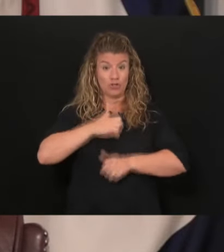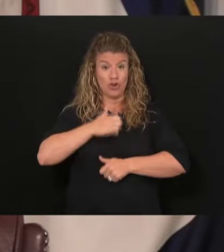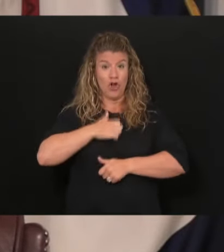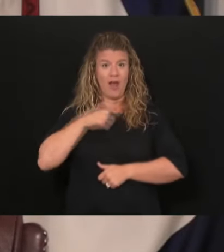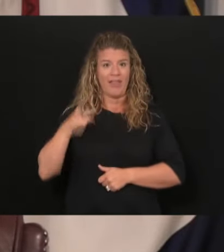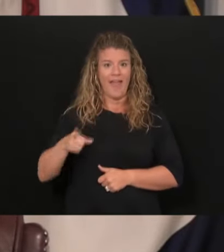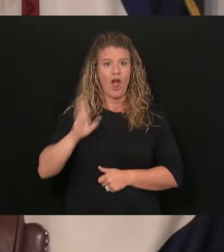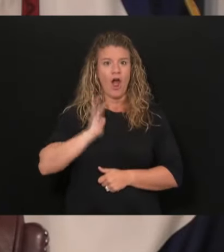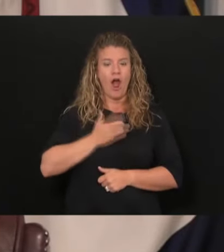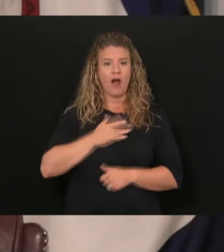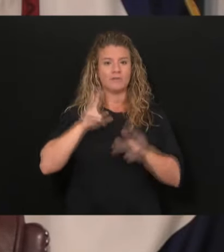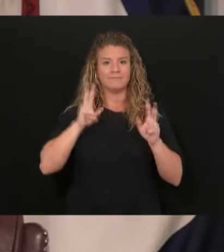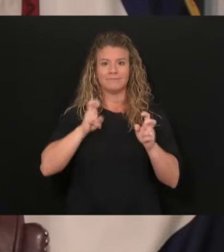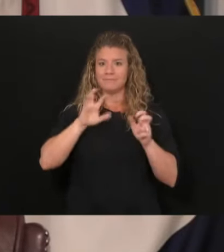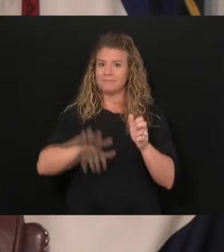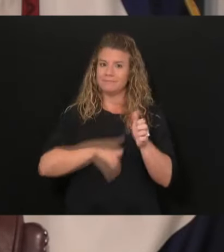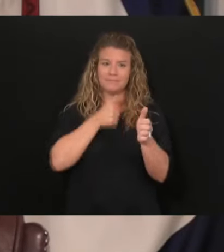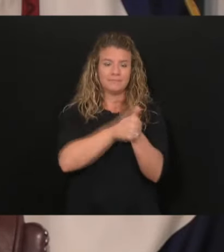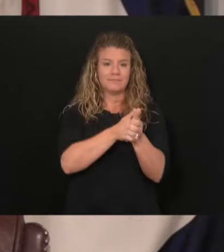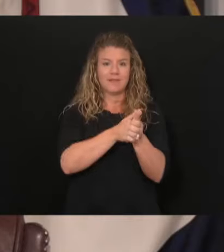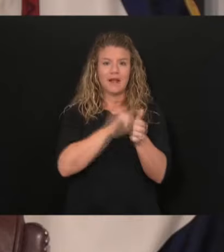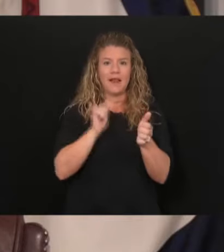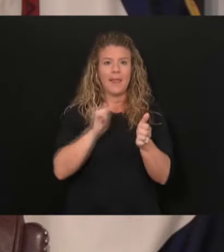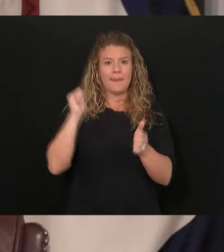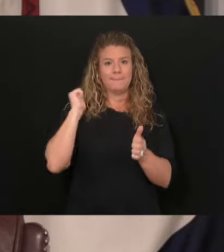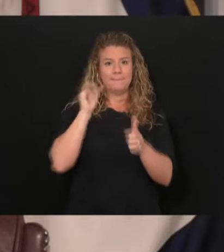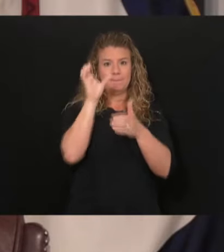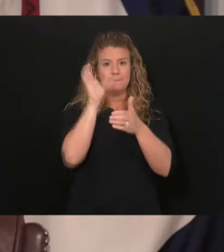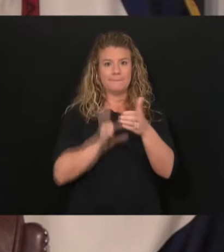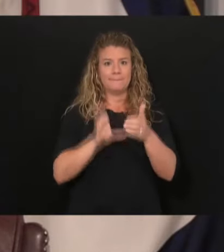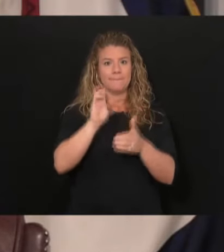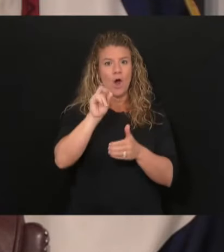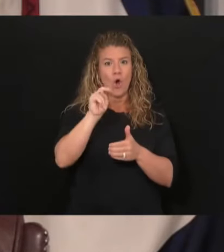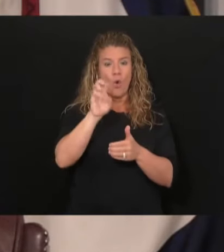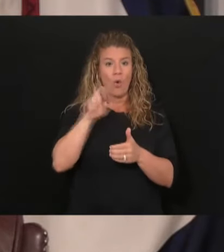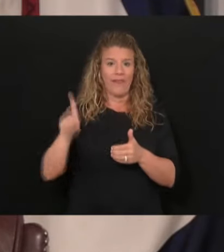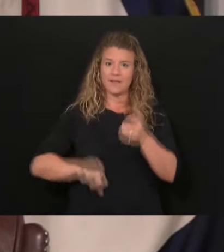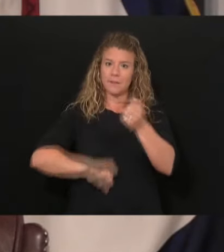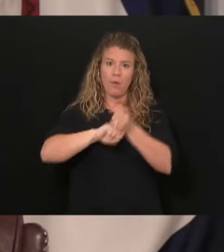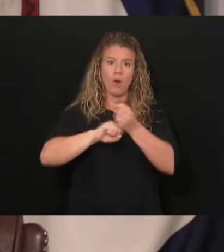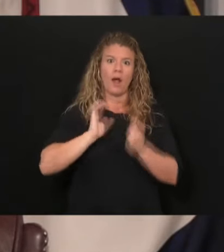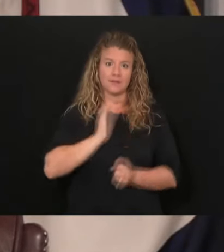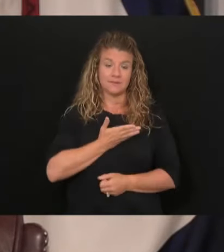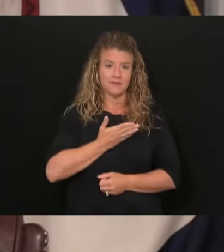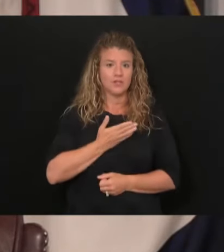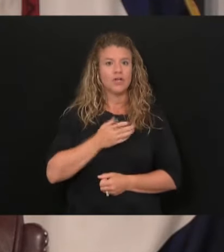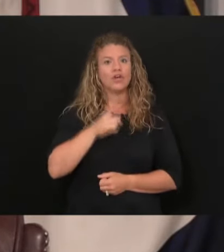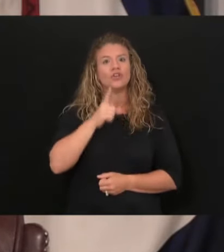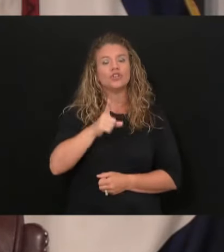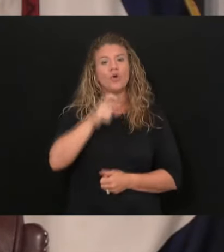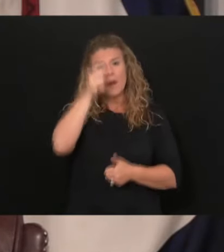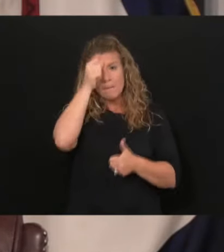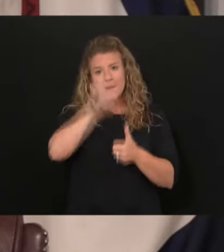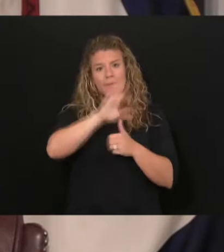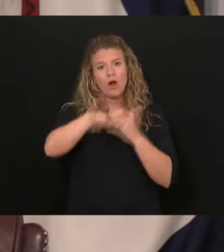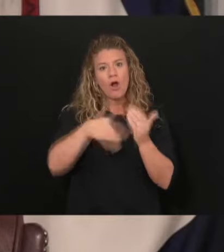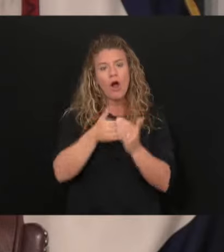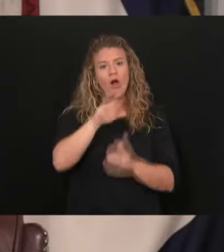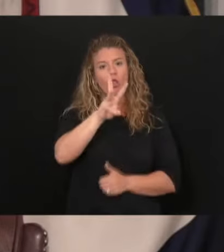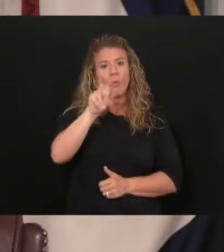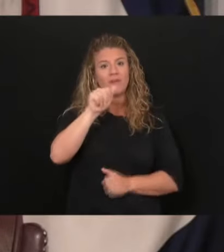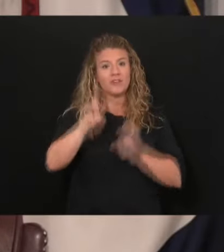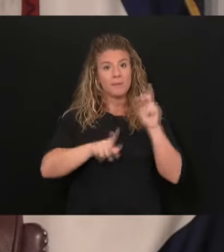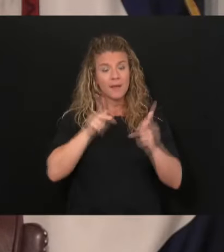and truly, I'll never be able to thank you enough. But please keep all these great West Virginians in your thoughts and